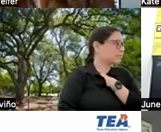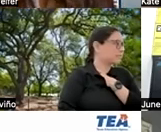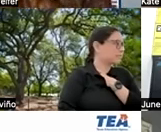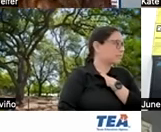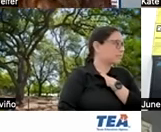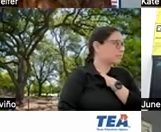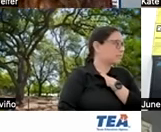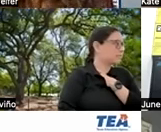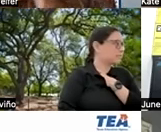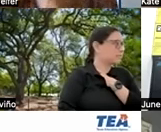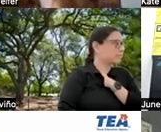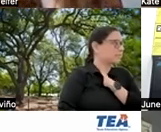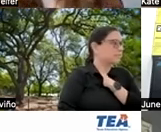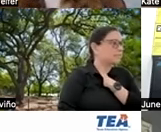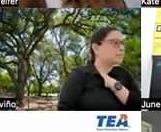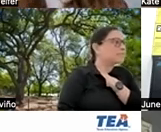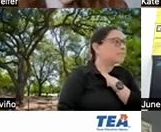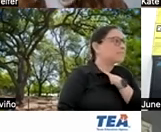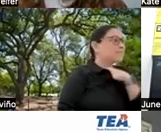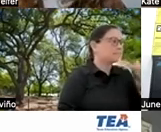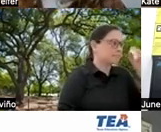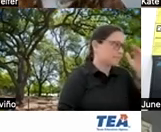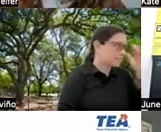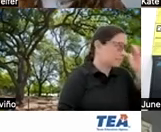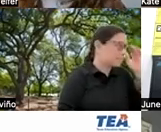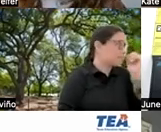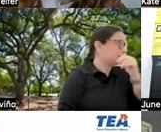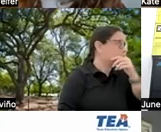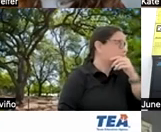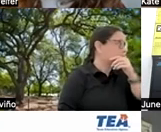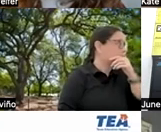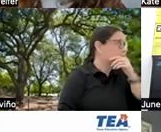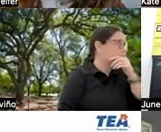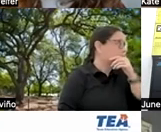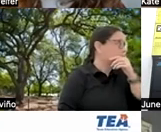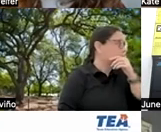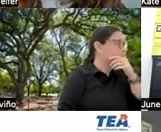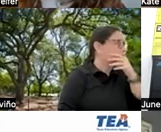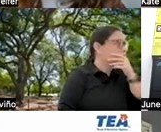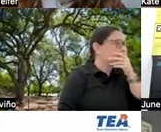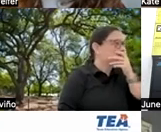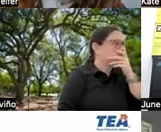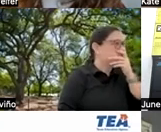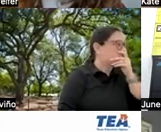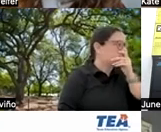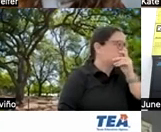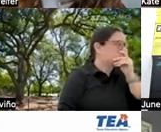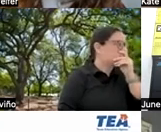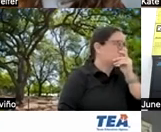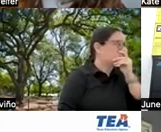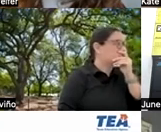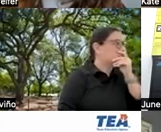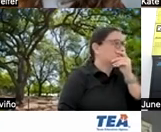I have a question. Yes, June. I was just wondering about the whole issue of